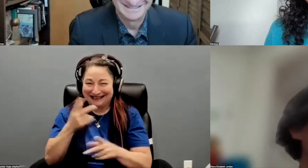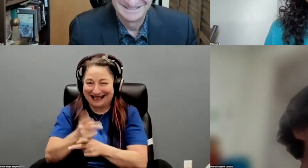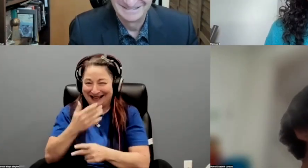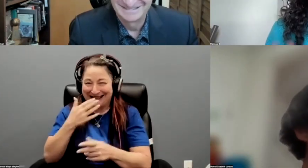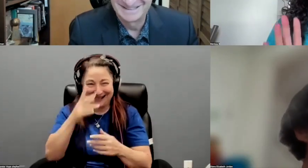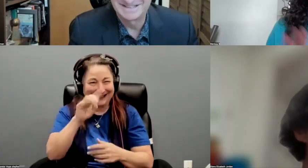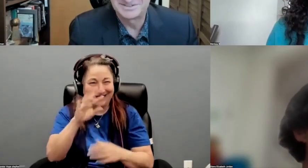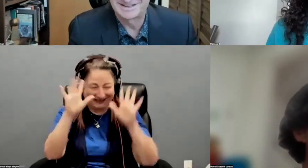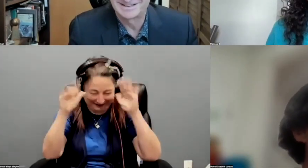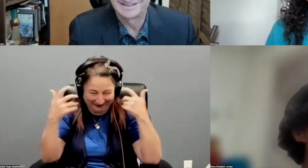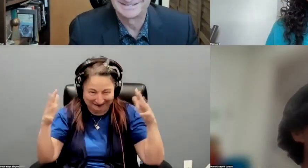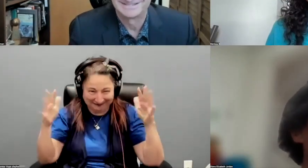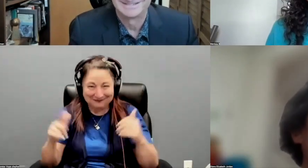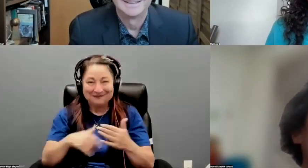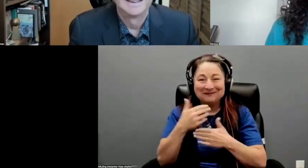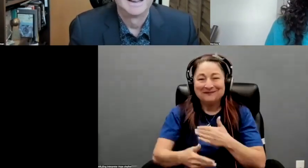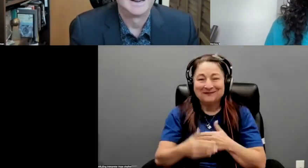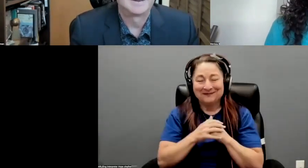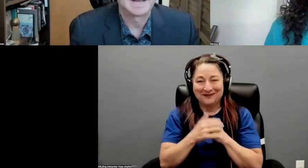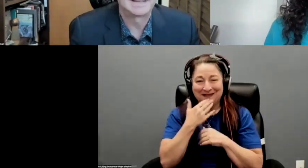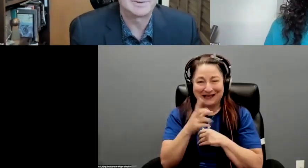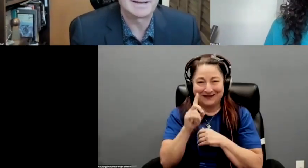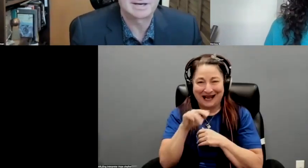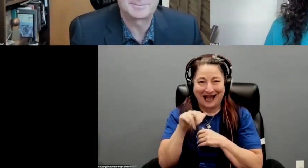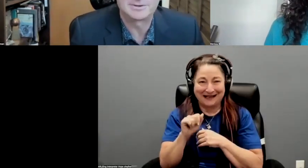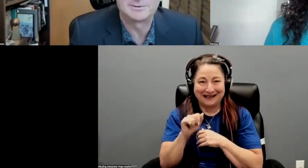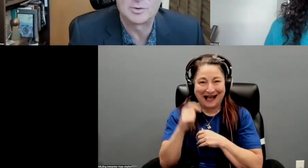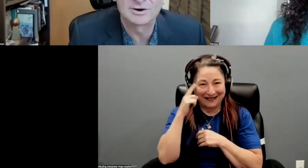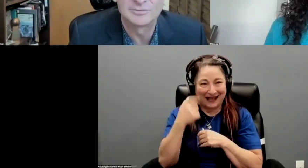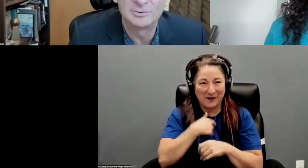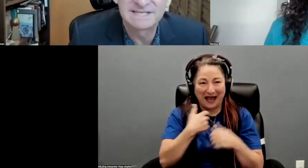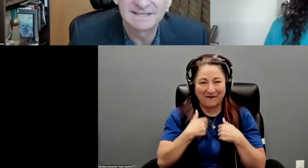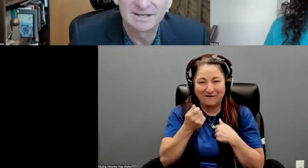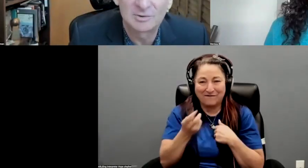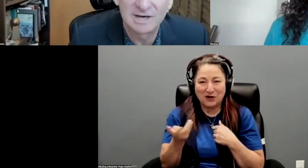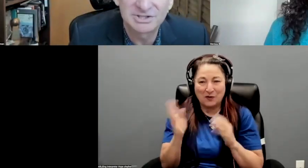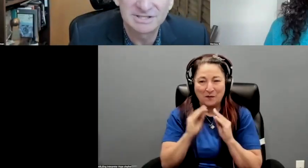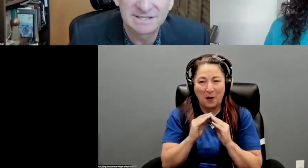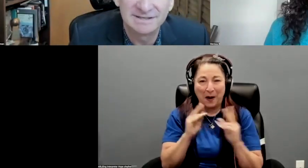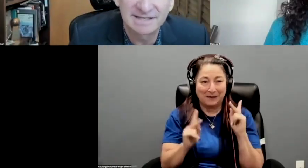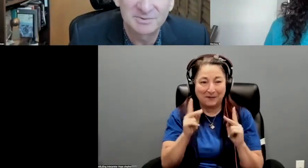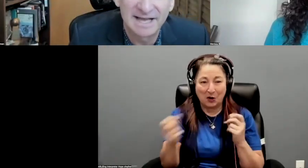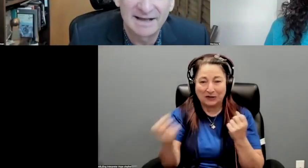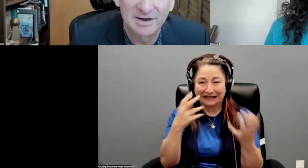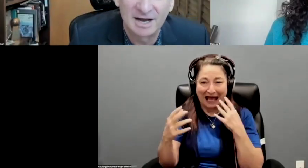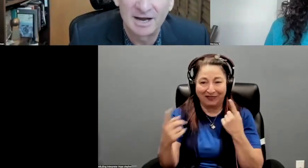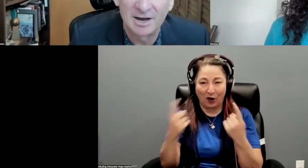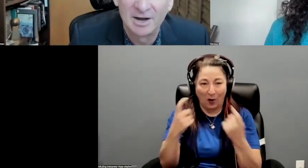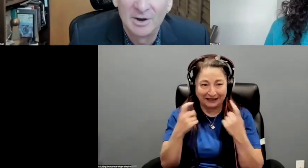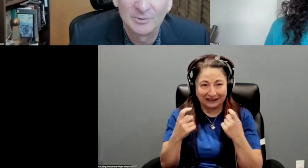you, David. Thank you, Diana. I think we have a couple more who sent in their questions. Next, we